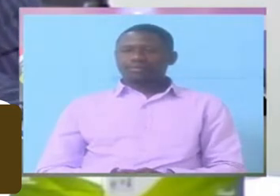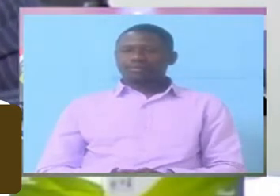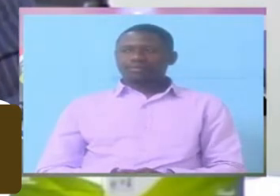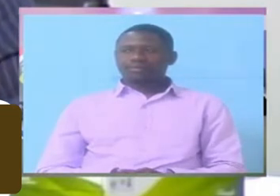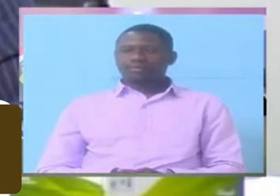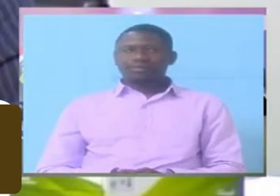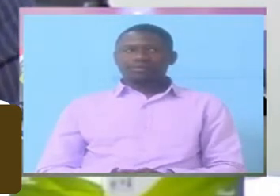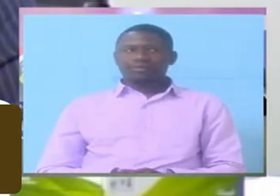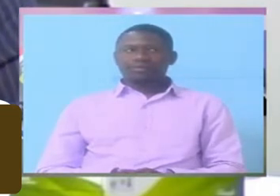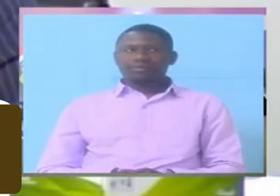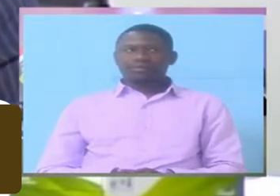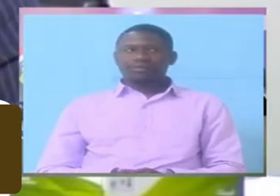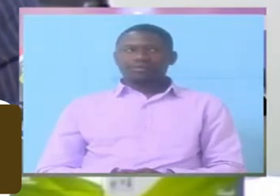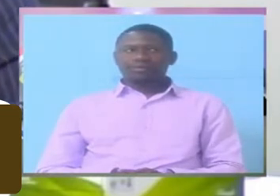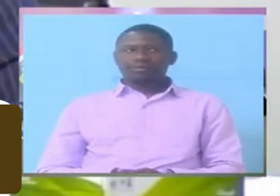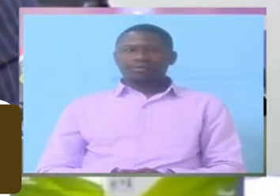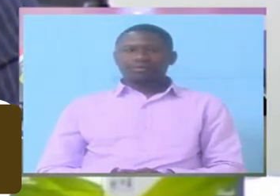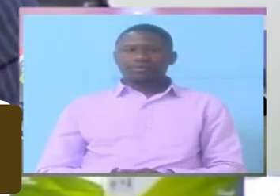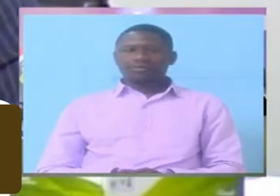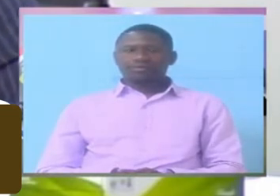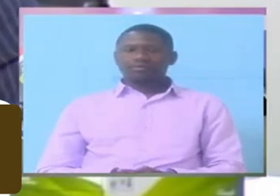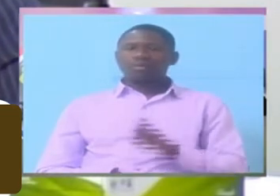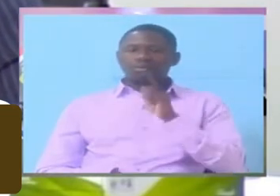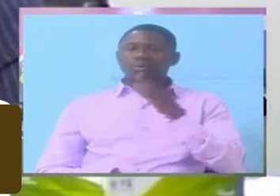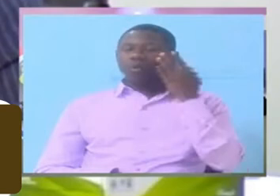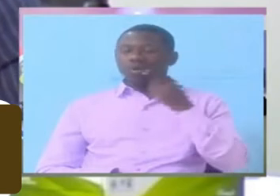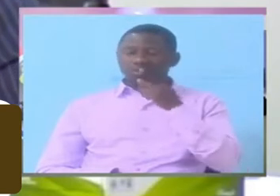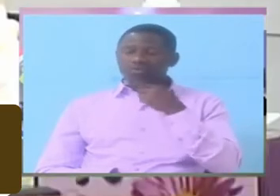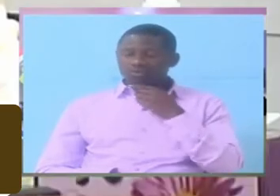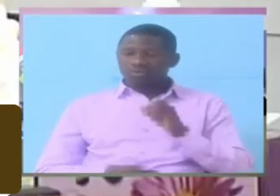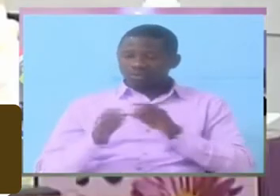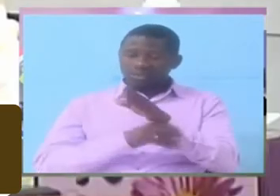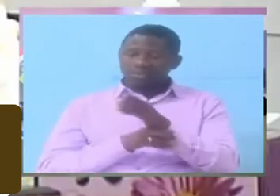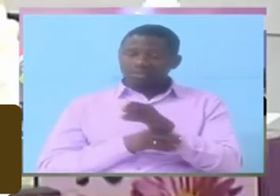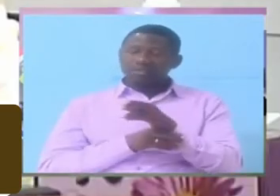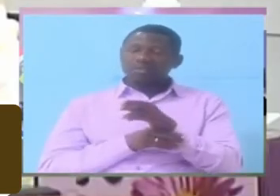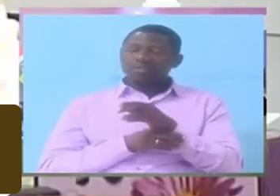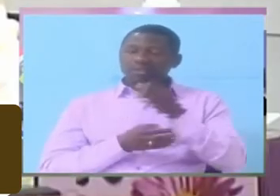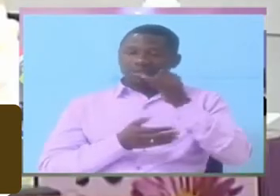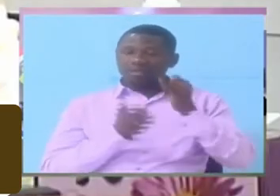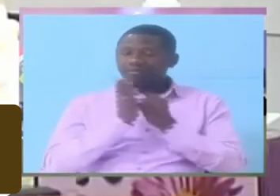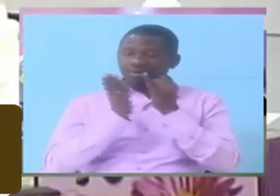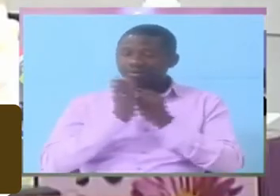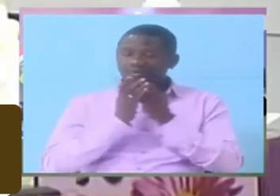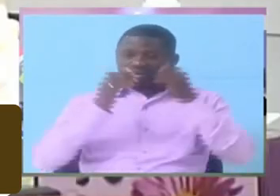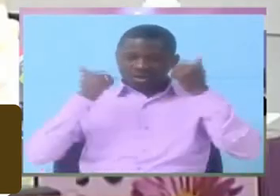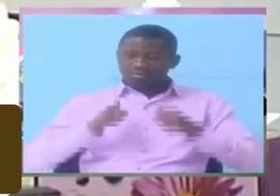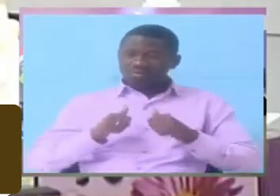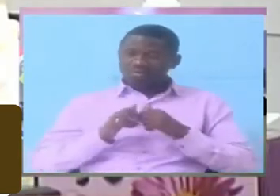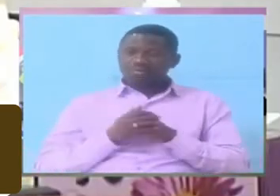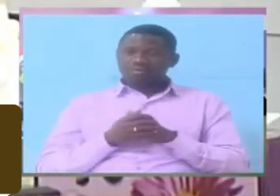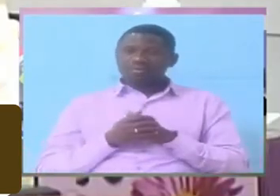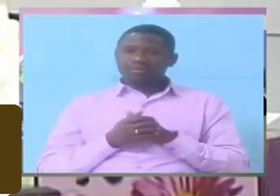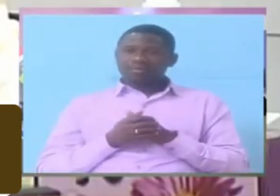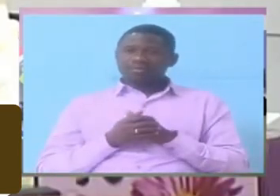But when did you order these investigations? What you want to take it should be